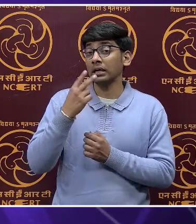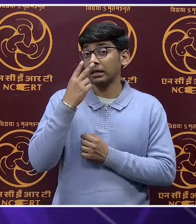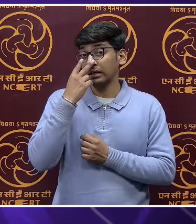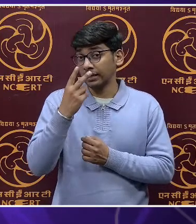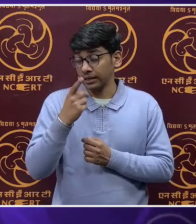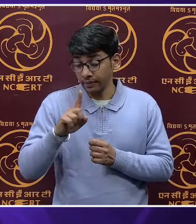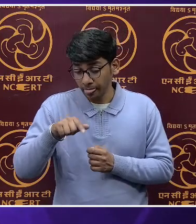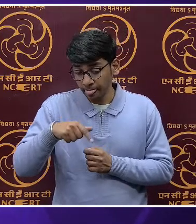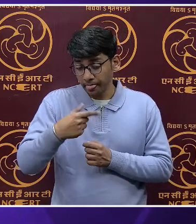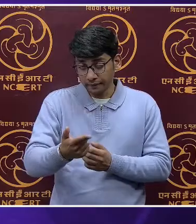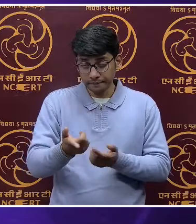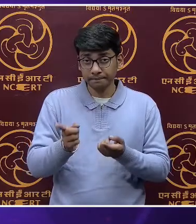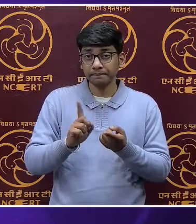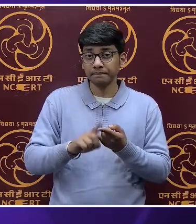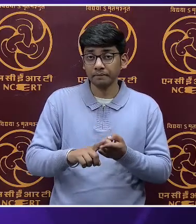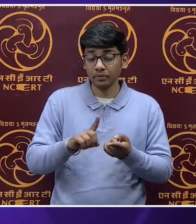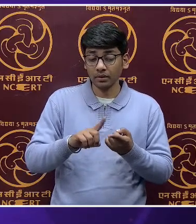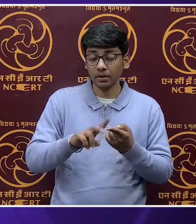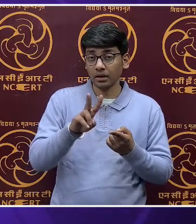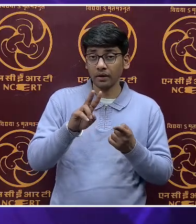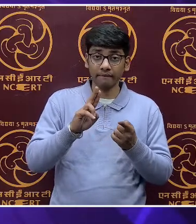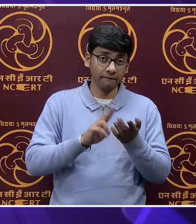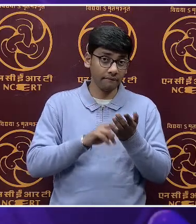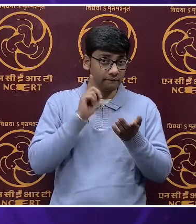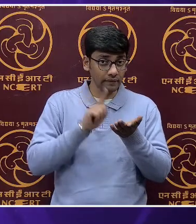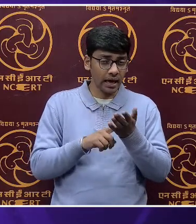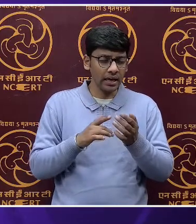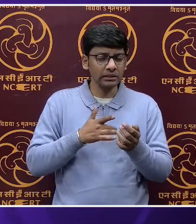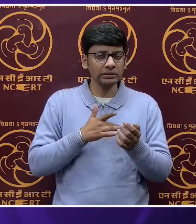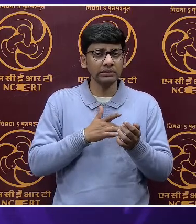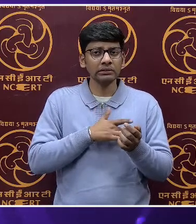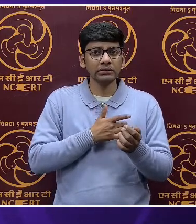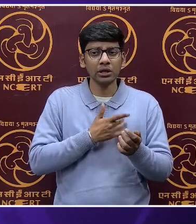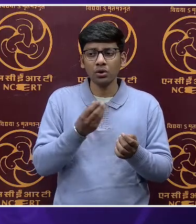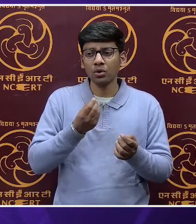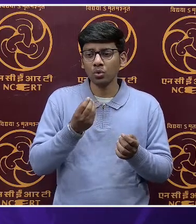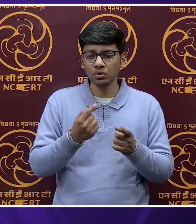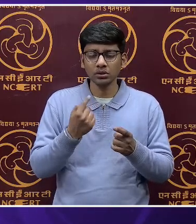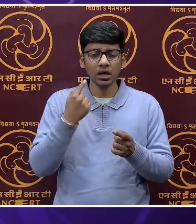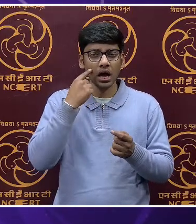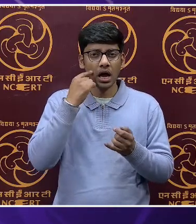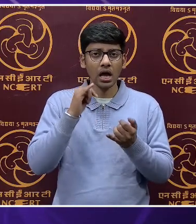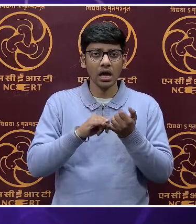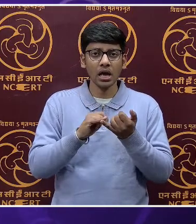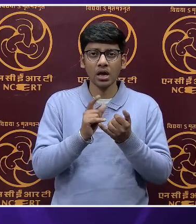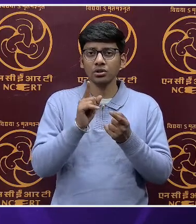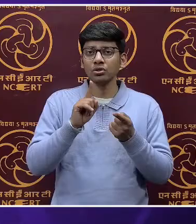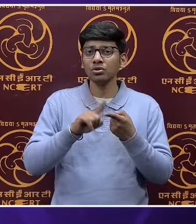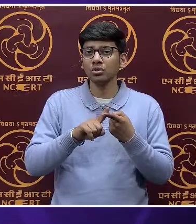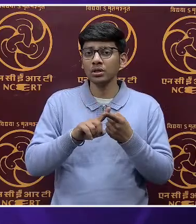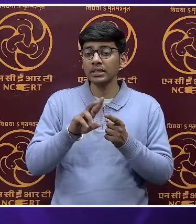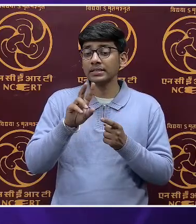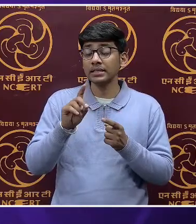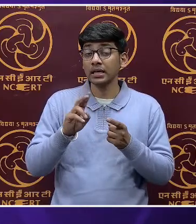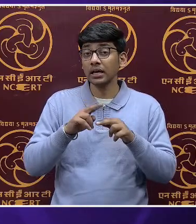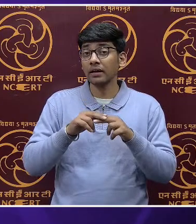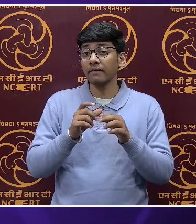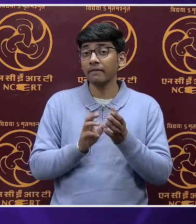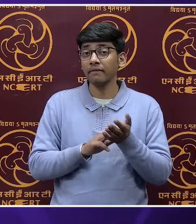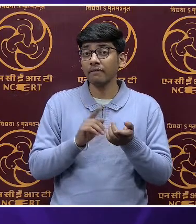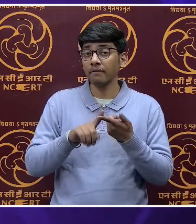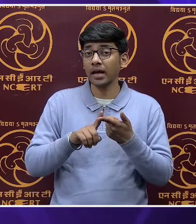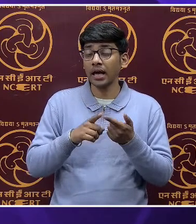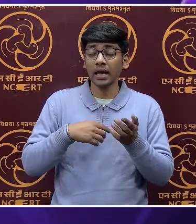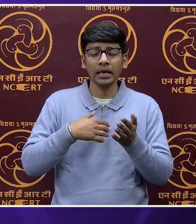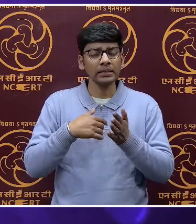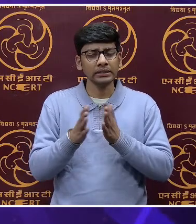then Evelyn also started to feel that she has some issues with her hearing. As you can see in the second frame, Evelyn started to